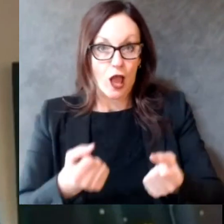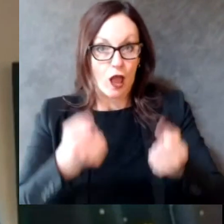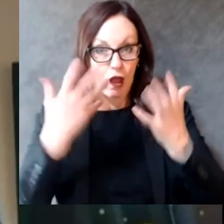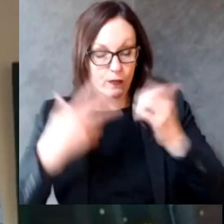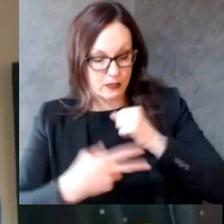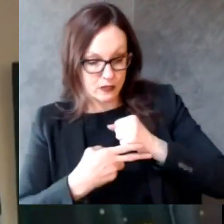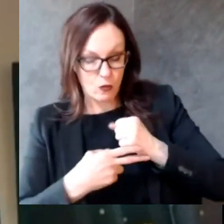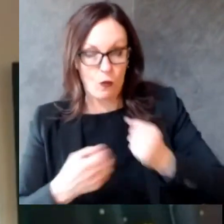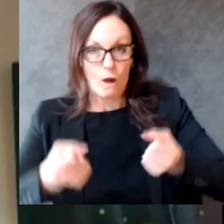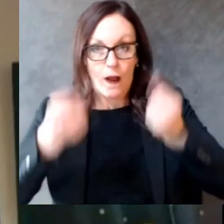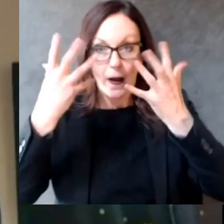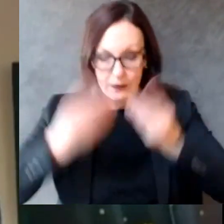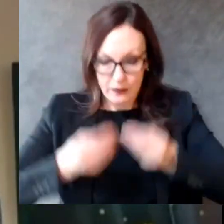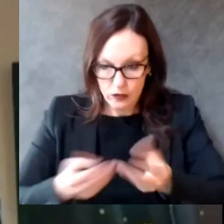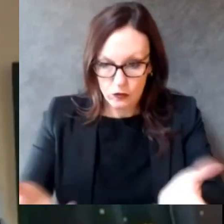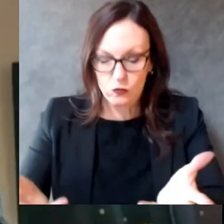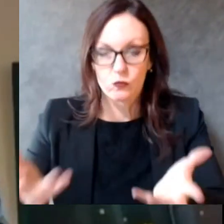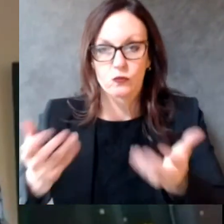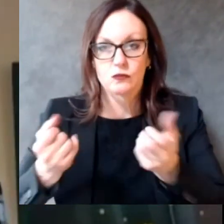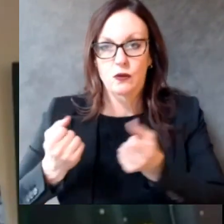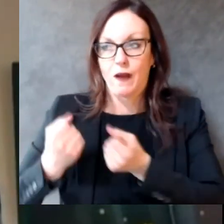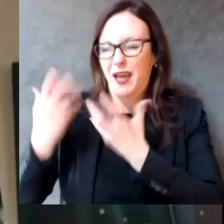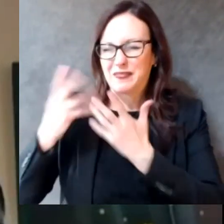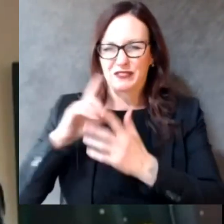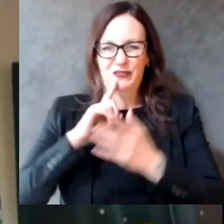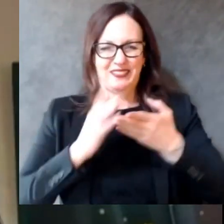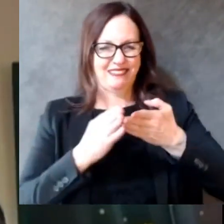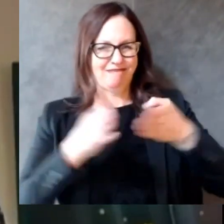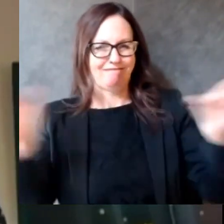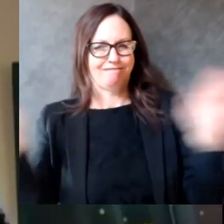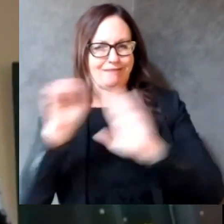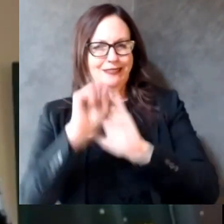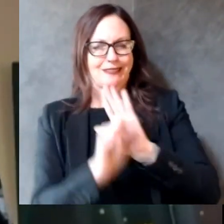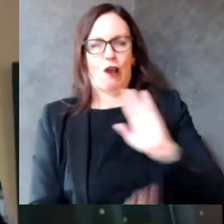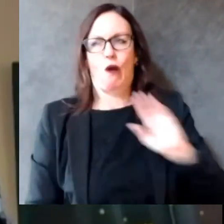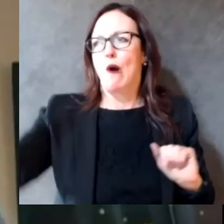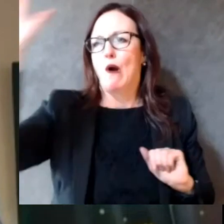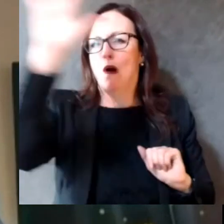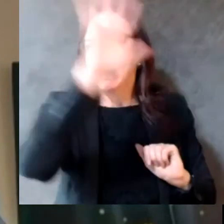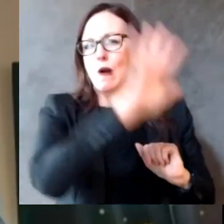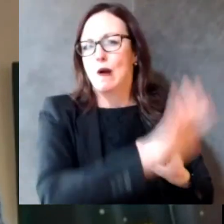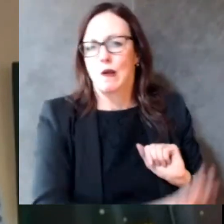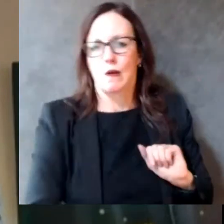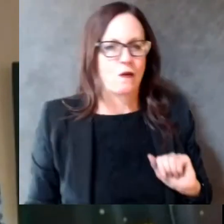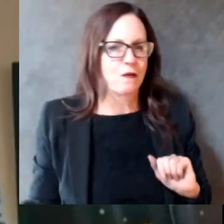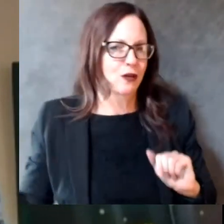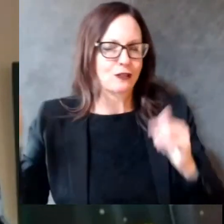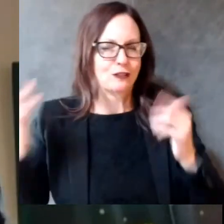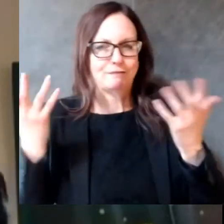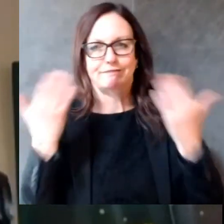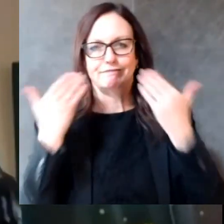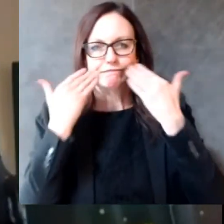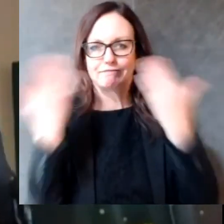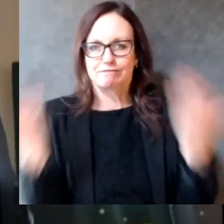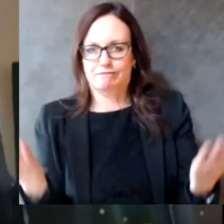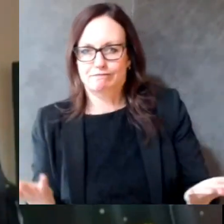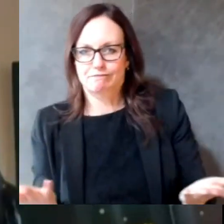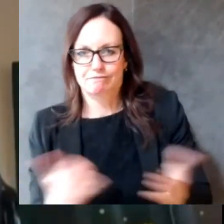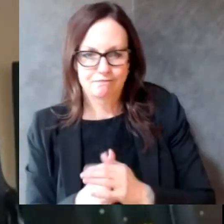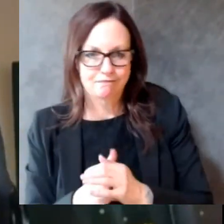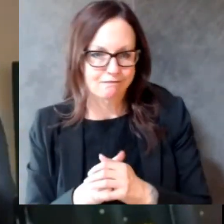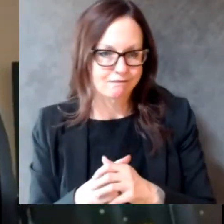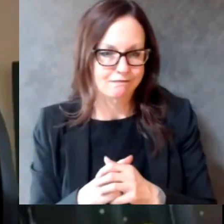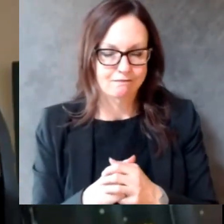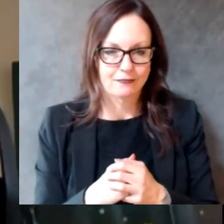And we hear both things. We hear some folks, and it's not that different from what we heard before the pause. We're hearing